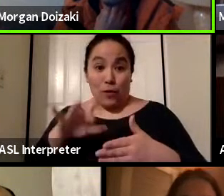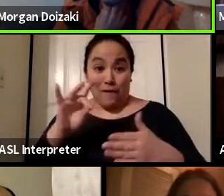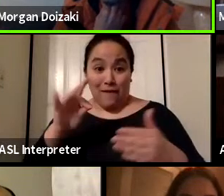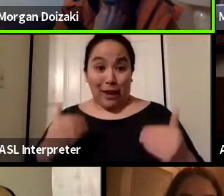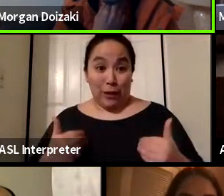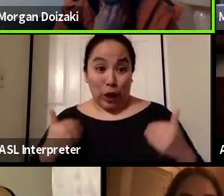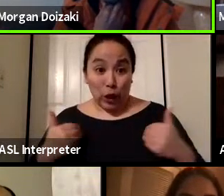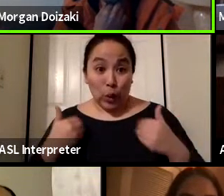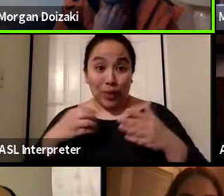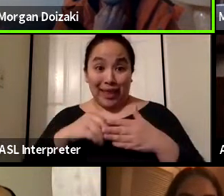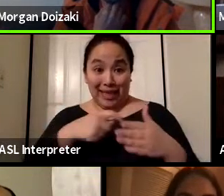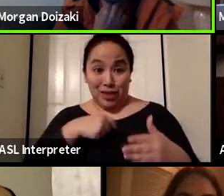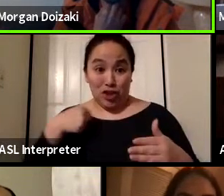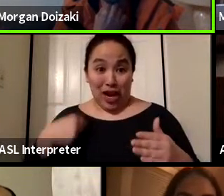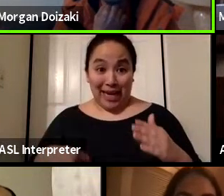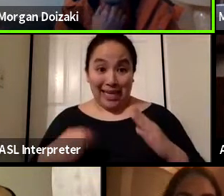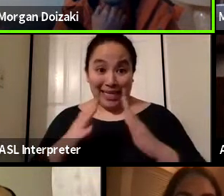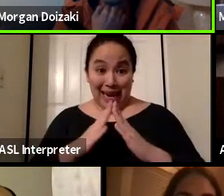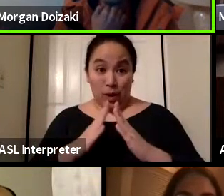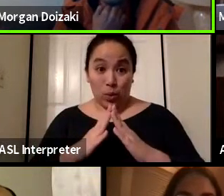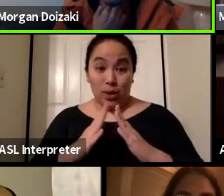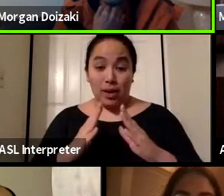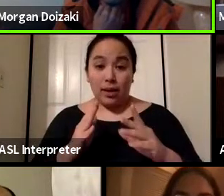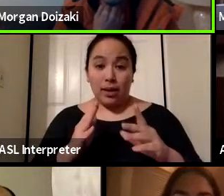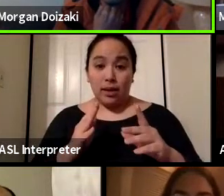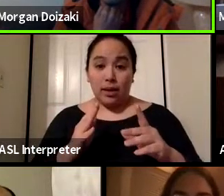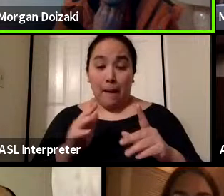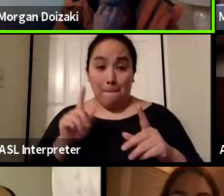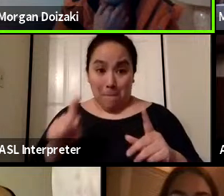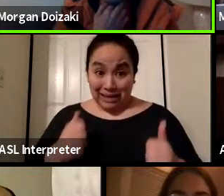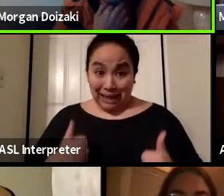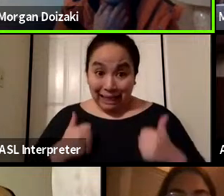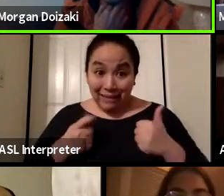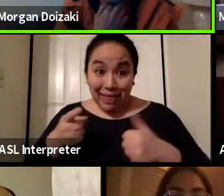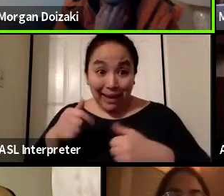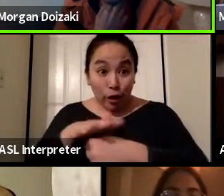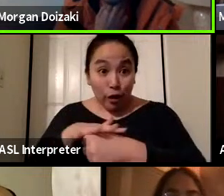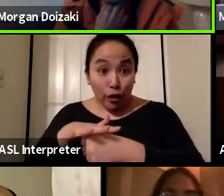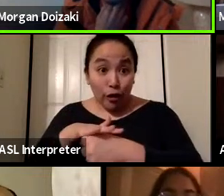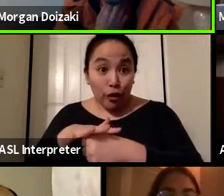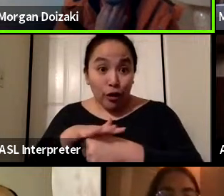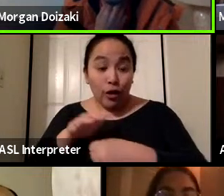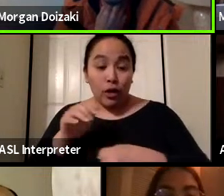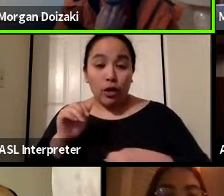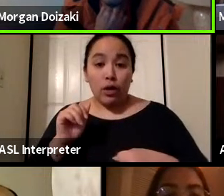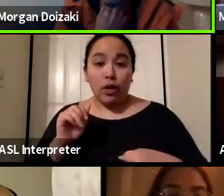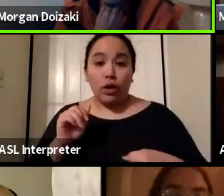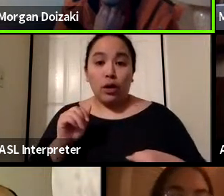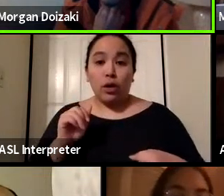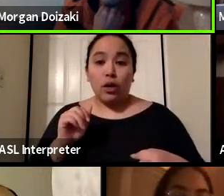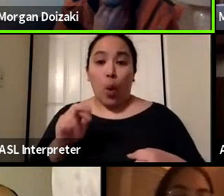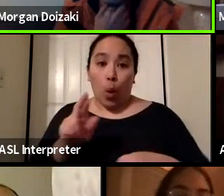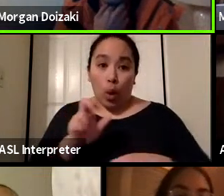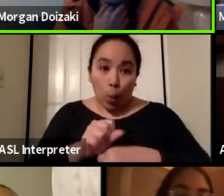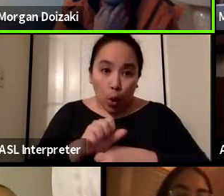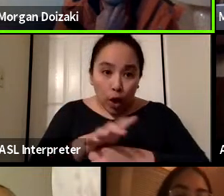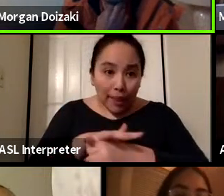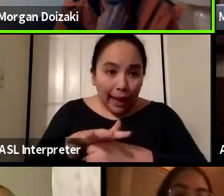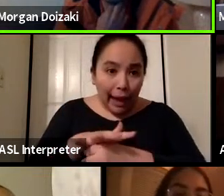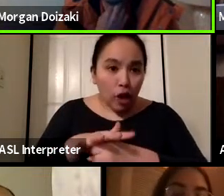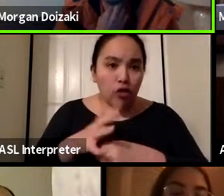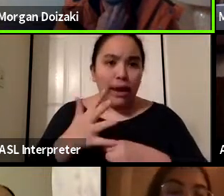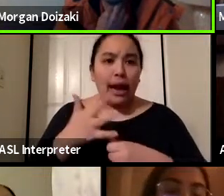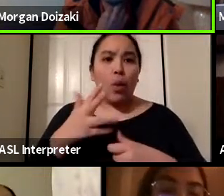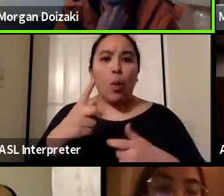in Chinatown. I mean, does it have to be a resident, or is it someone that works there, or what's